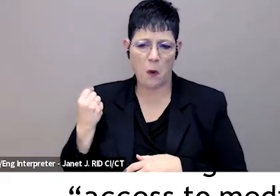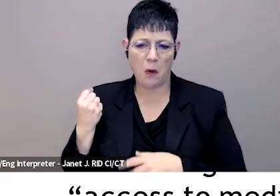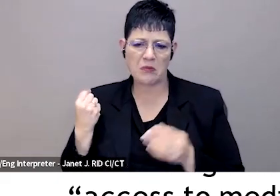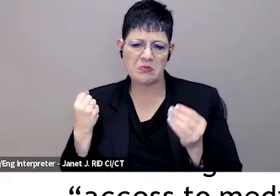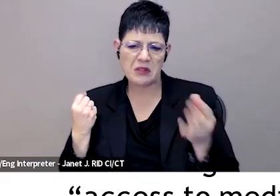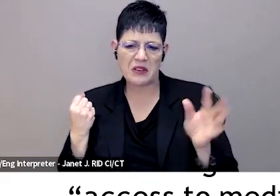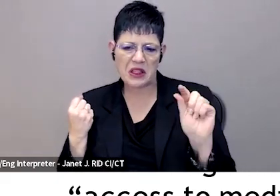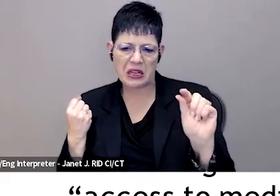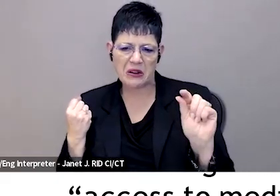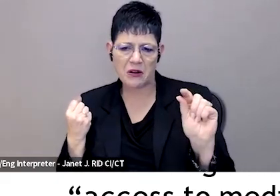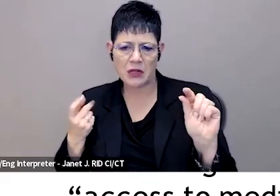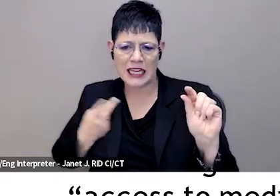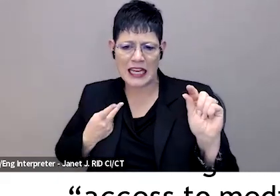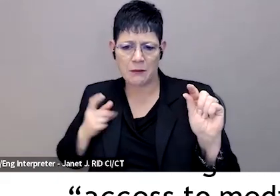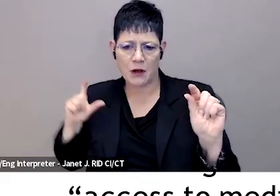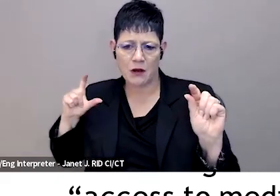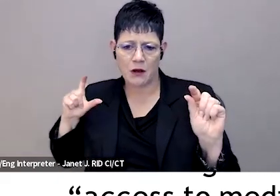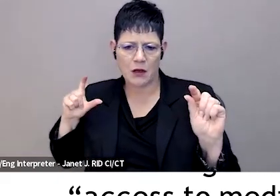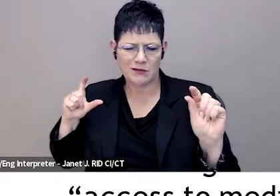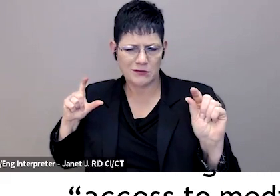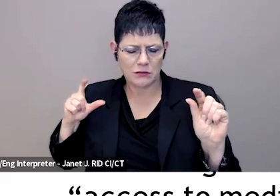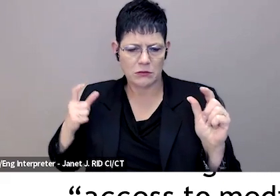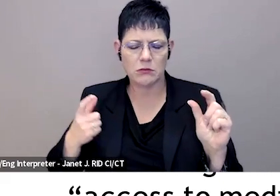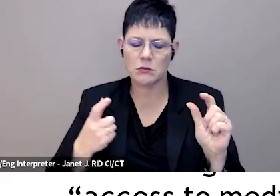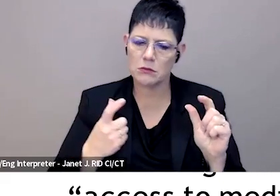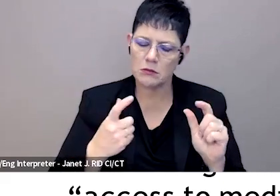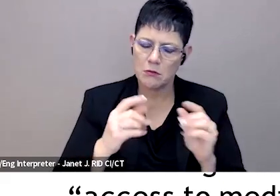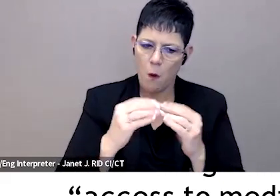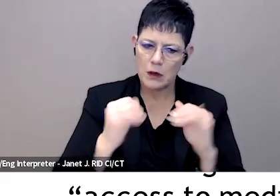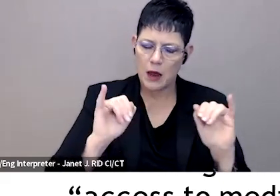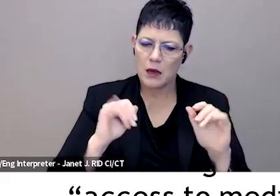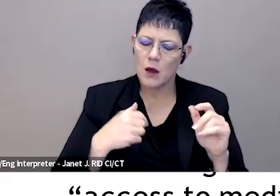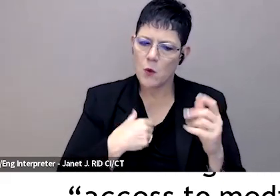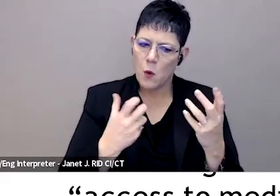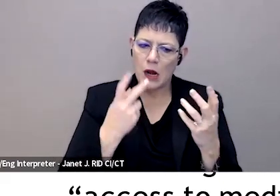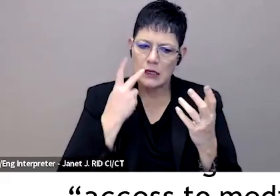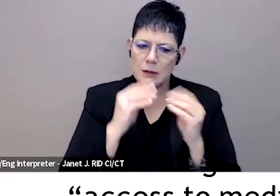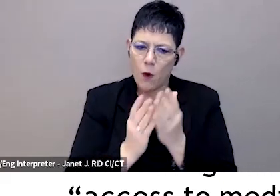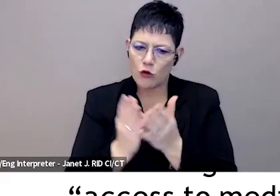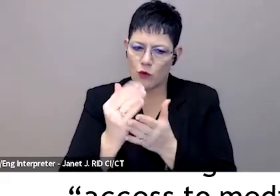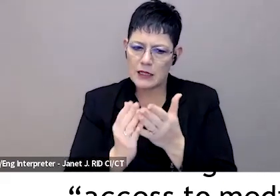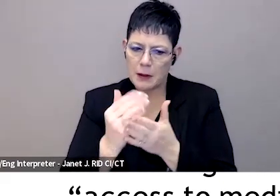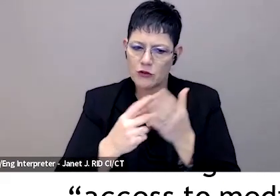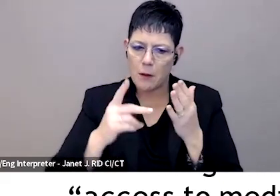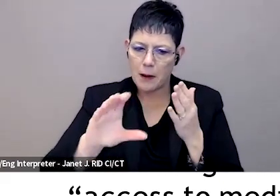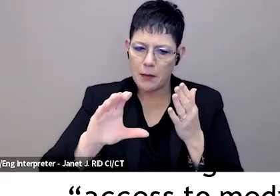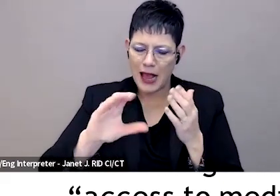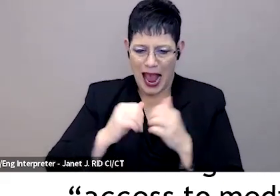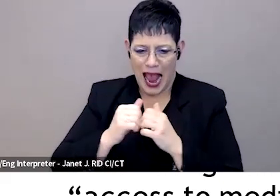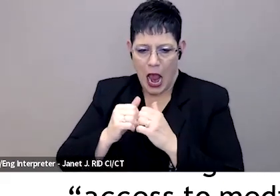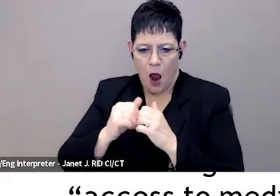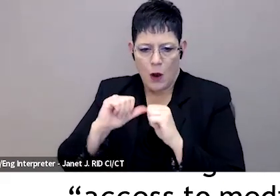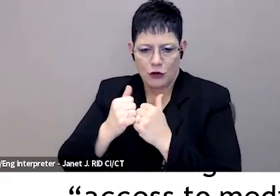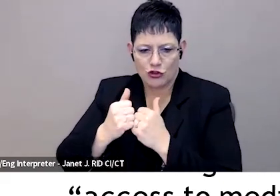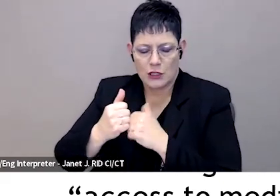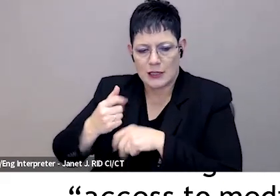is within the state or locality. But now we're asking for more transparency in the public funding, that,